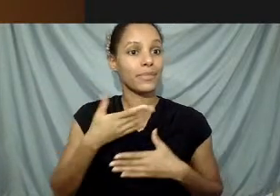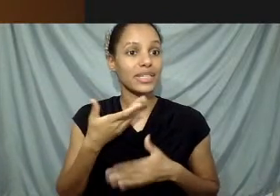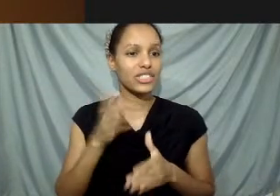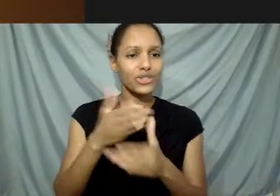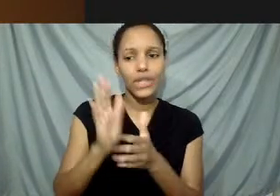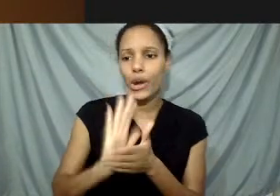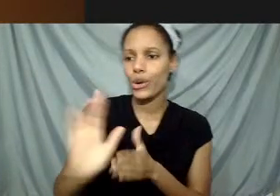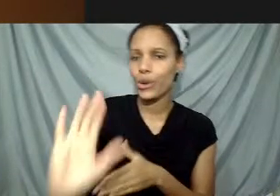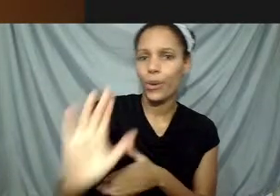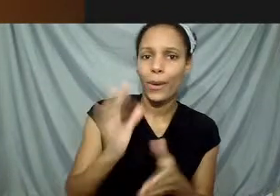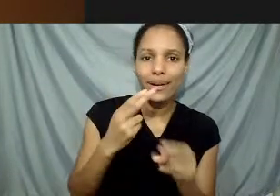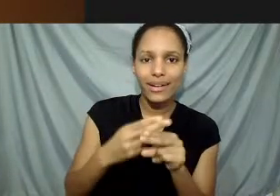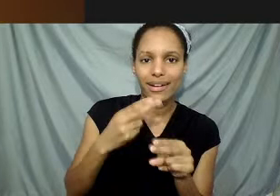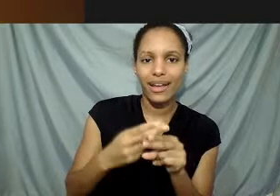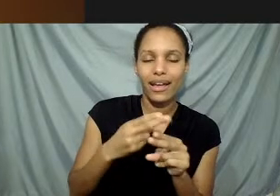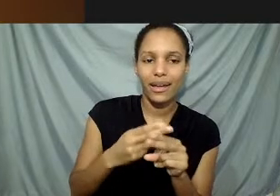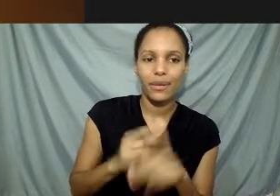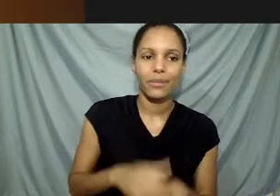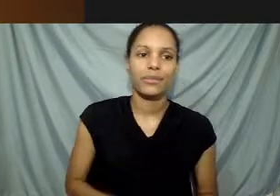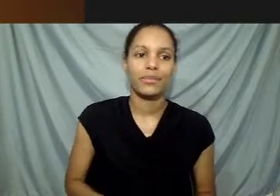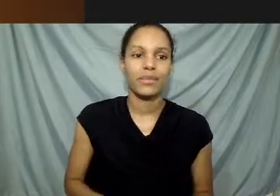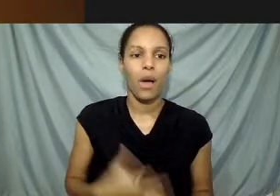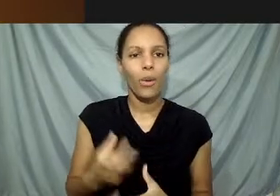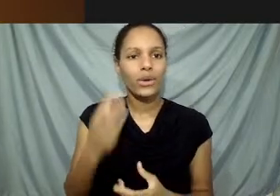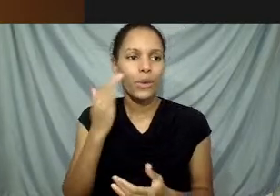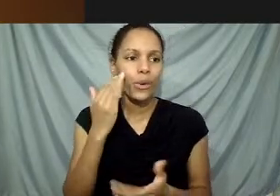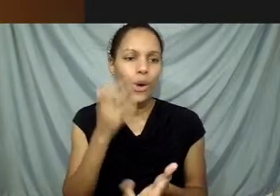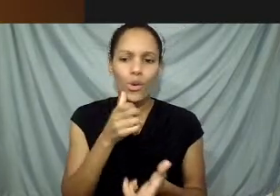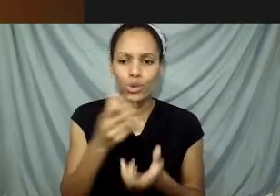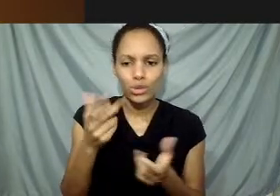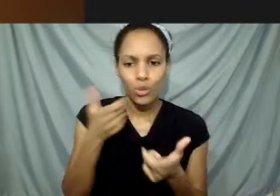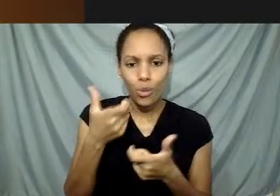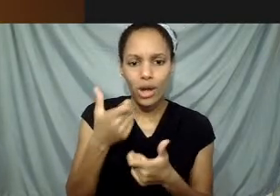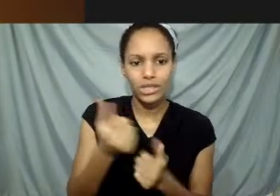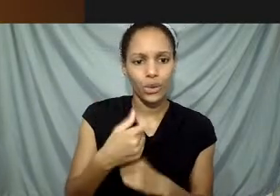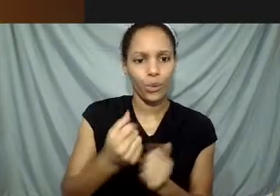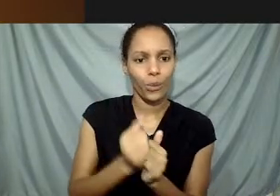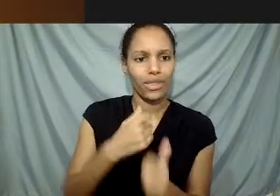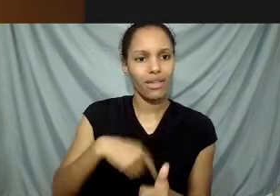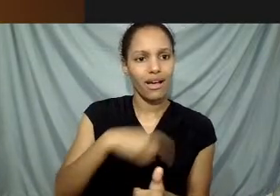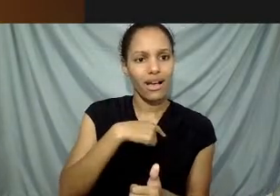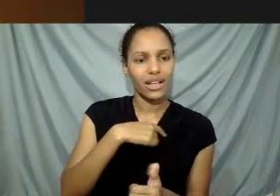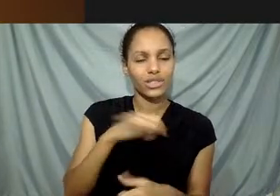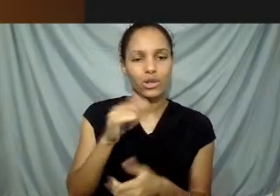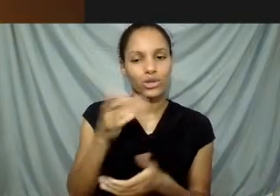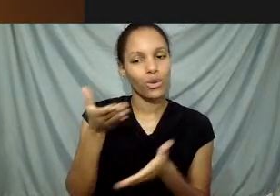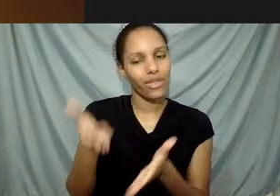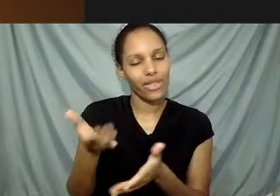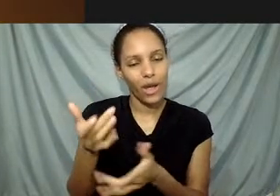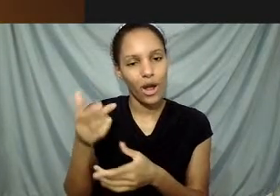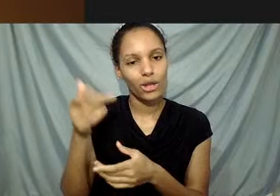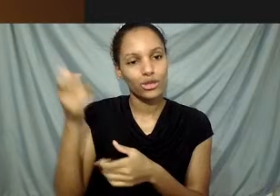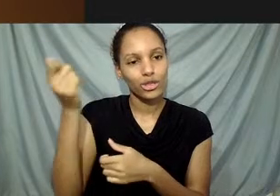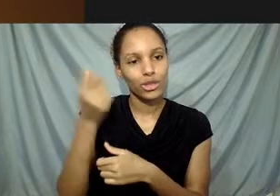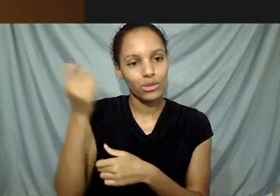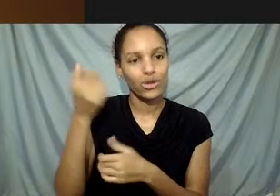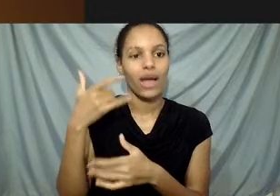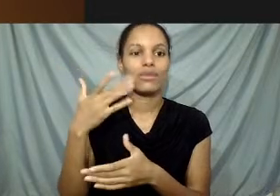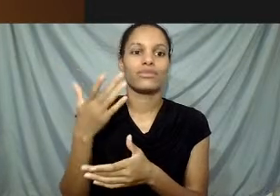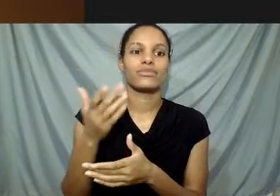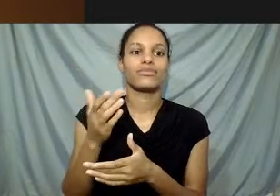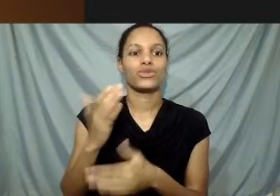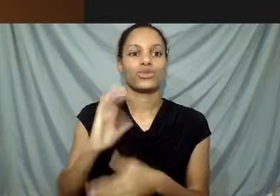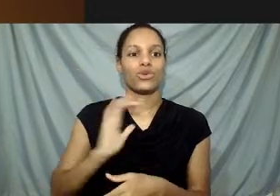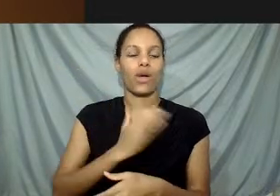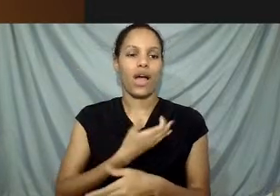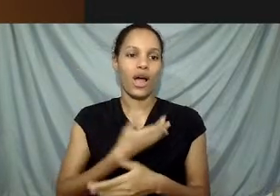Dance Stories is the community, so we want to know who's viewing with us tonight. Also, while you're there, please subscribe to our channel, give us a like, leave a